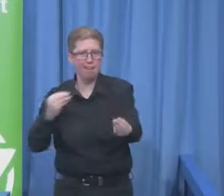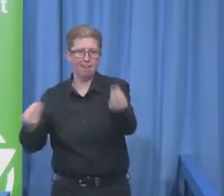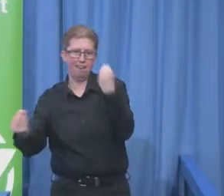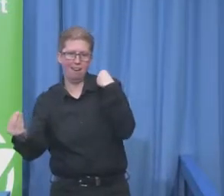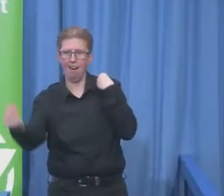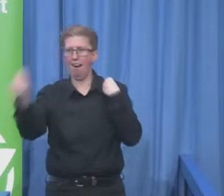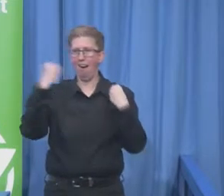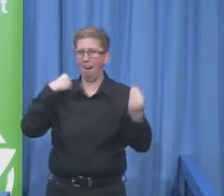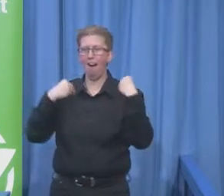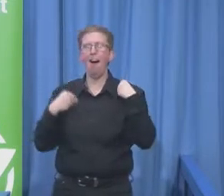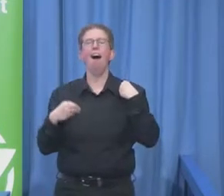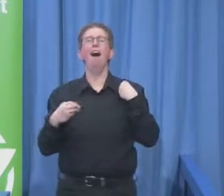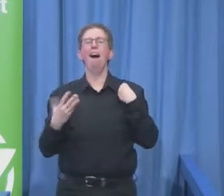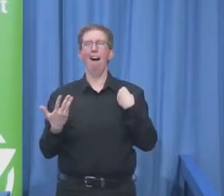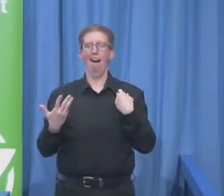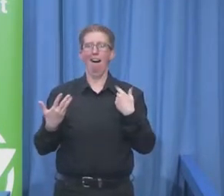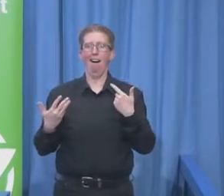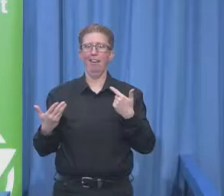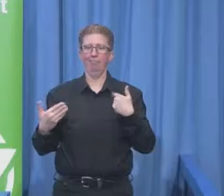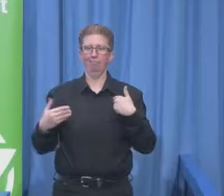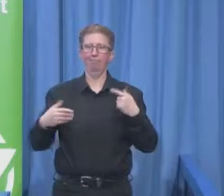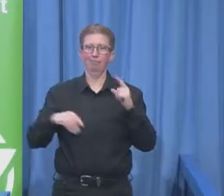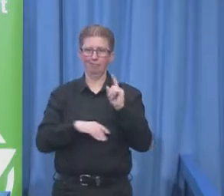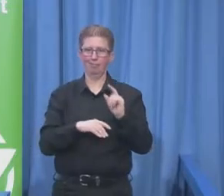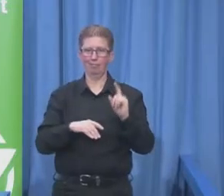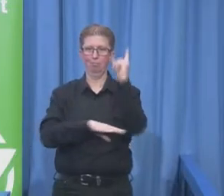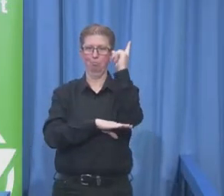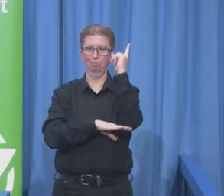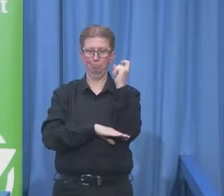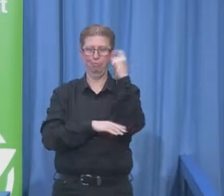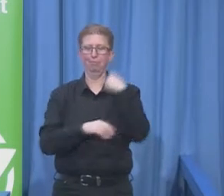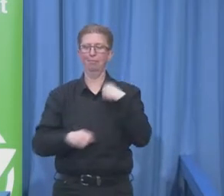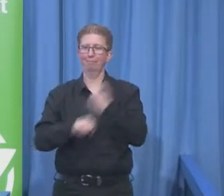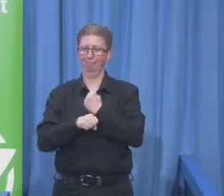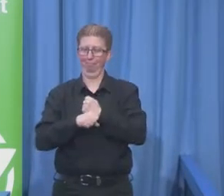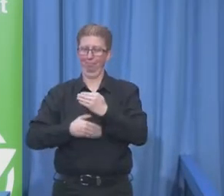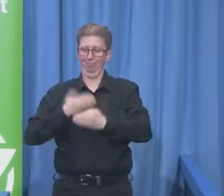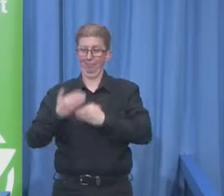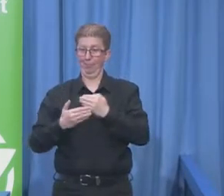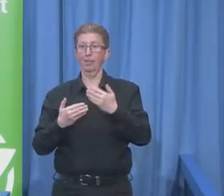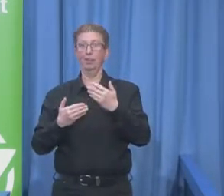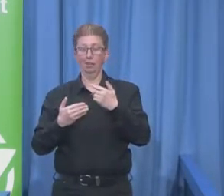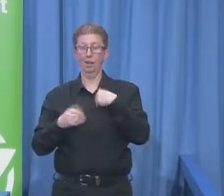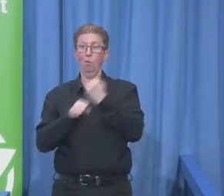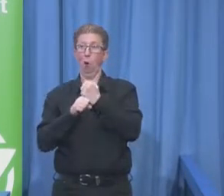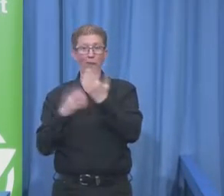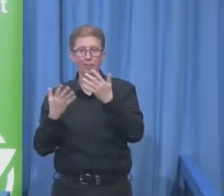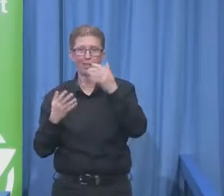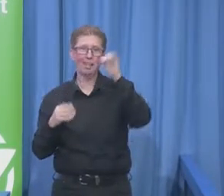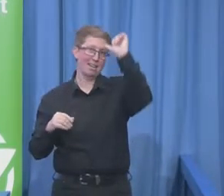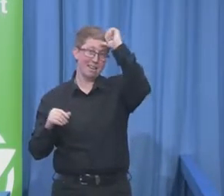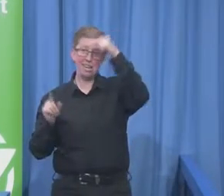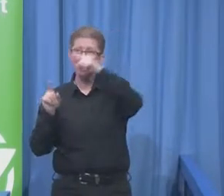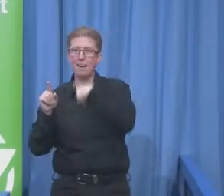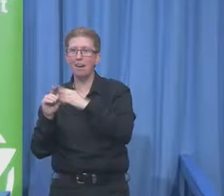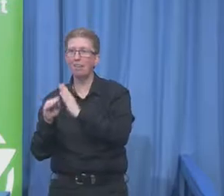India listening to various voices. The result was the book called You Can, which I just gave today to